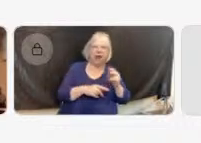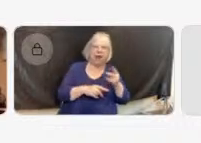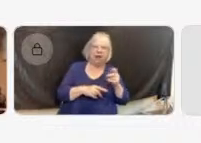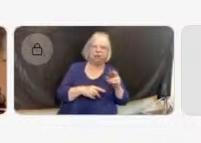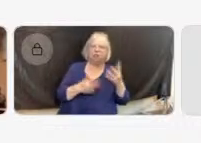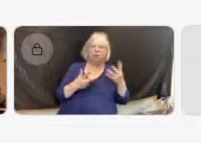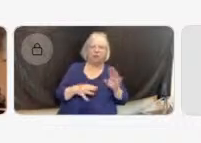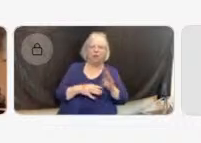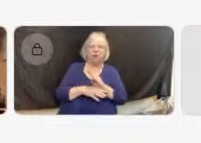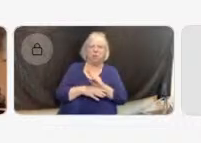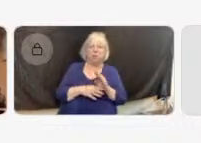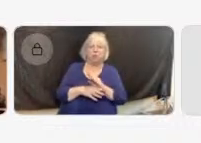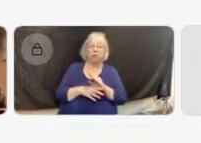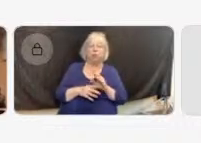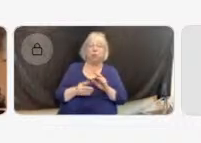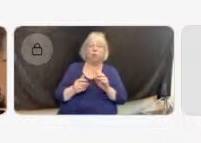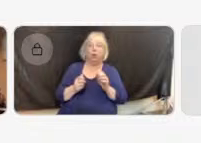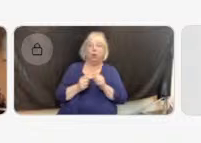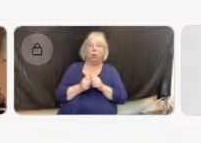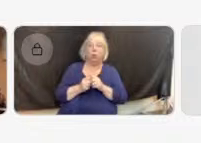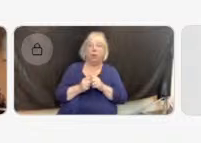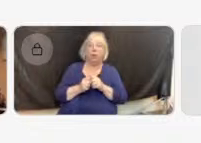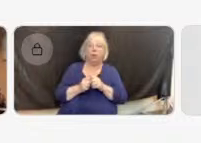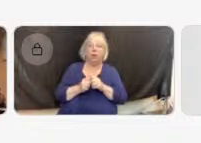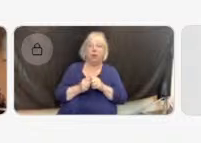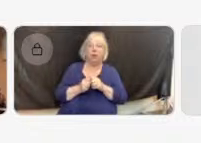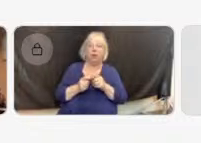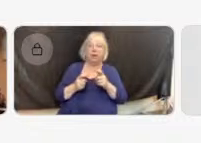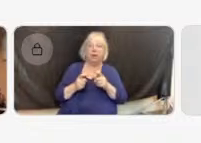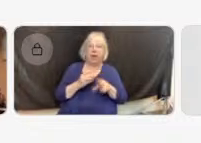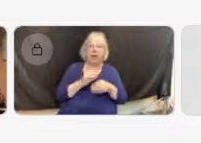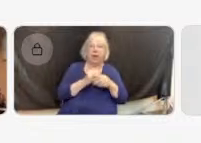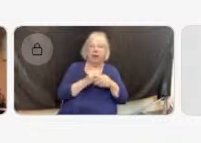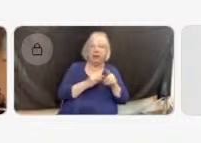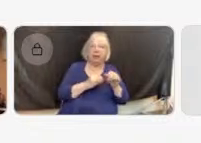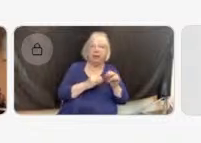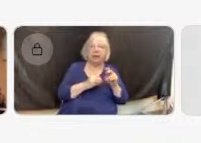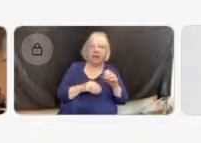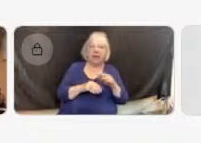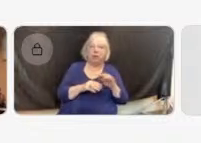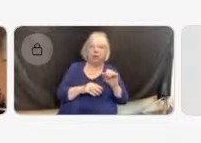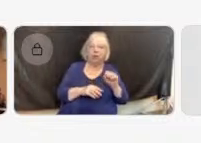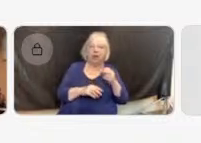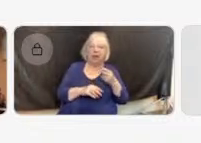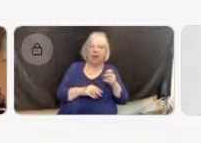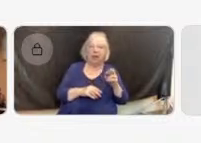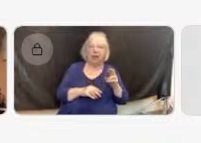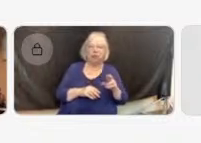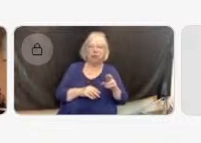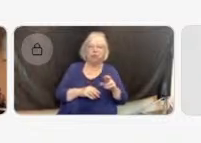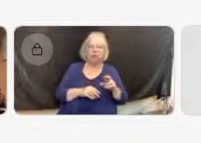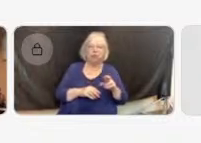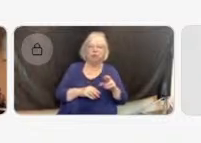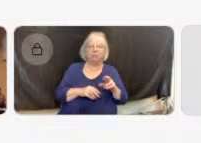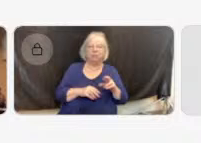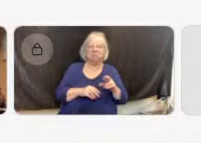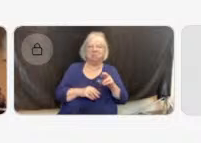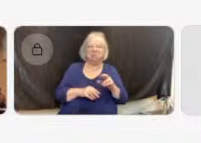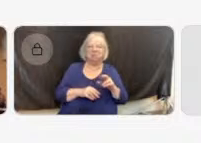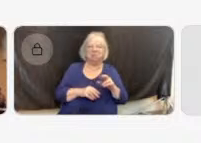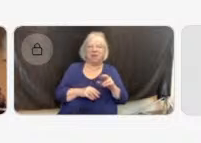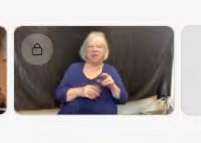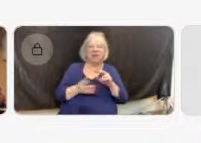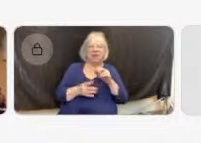extended lane on Asher Avenue, Asher means happy, but I tell them it don't mean